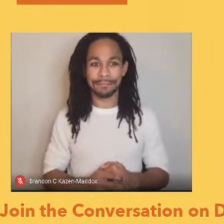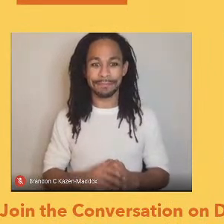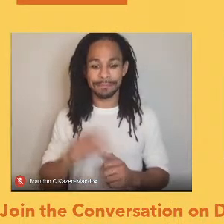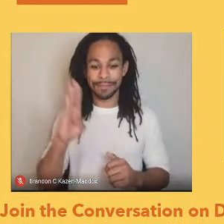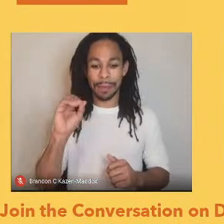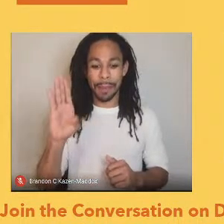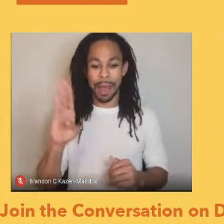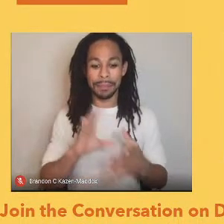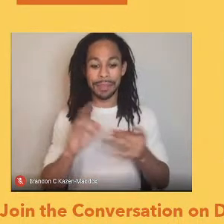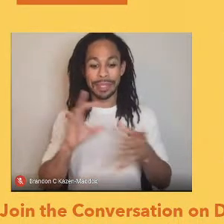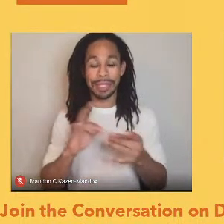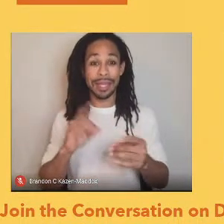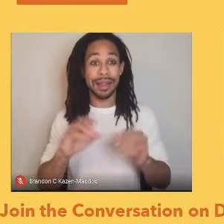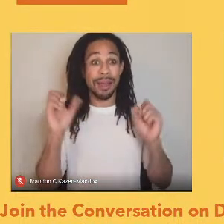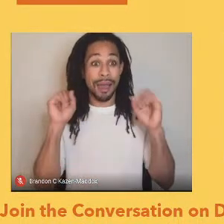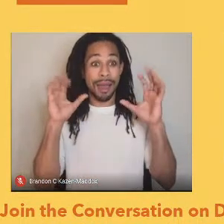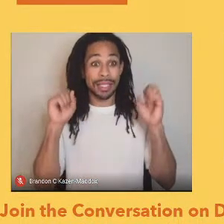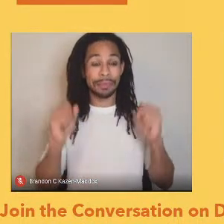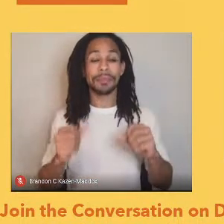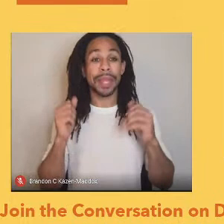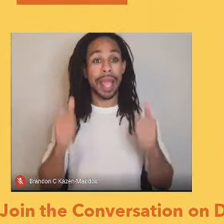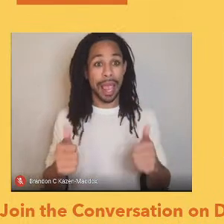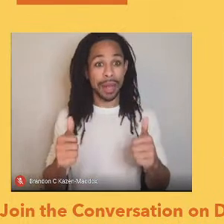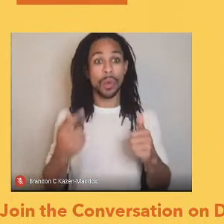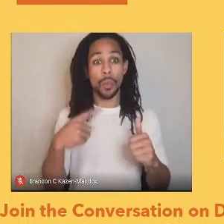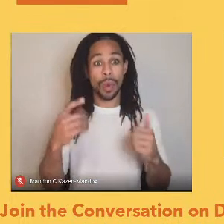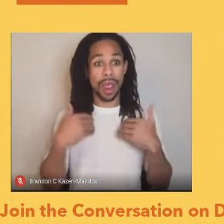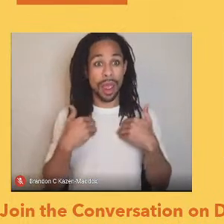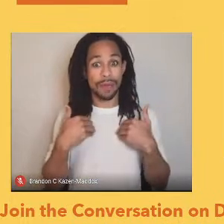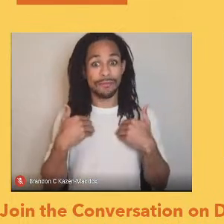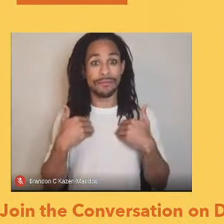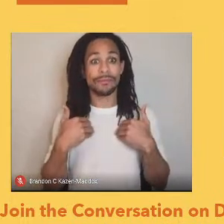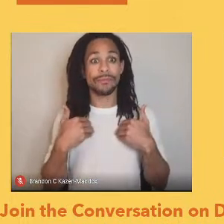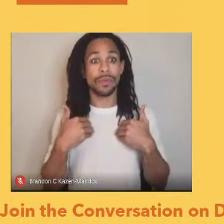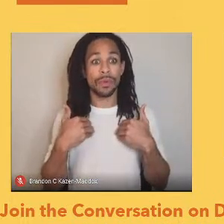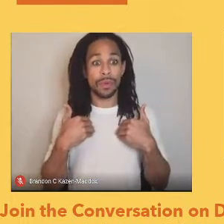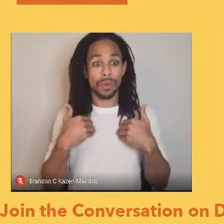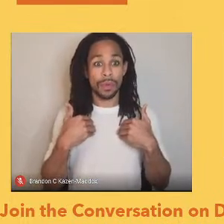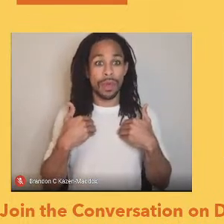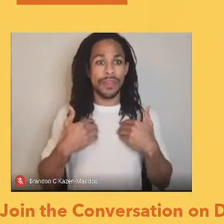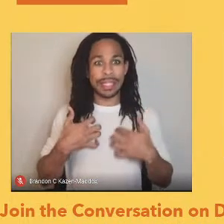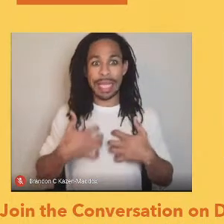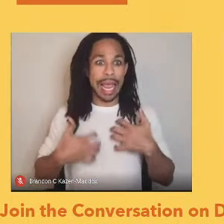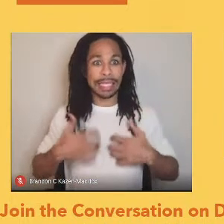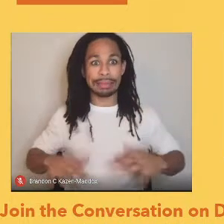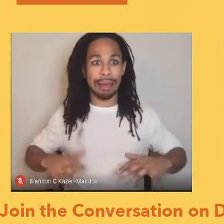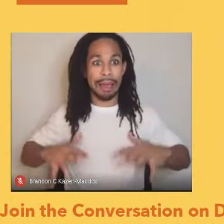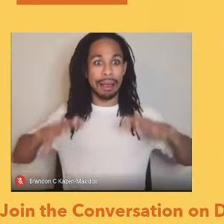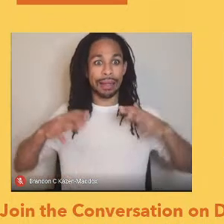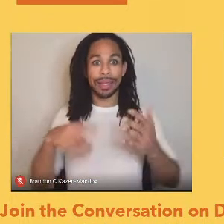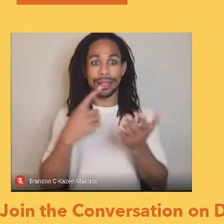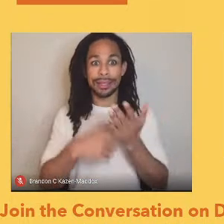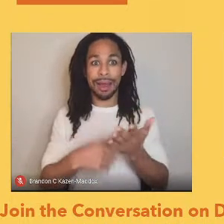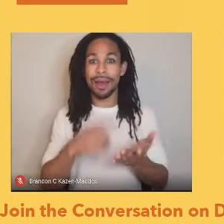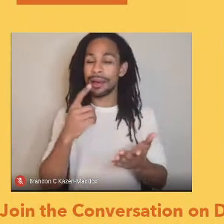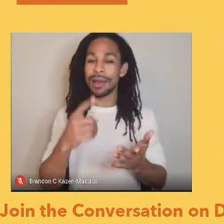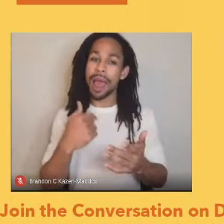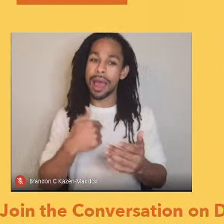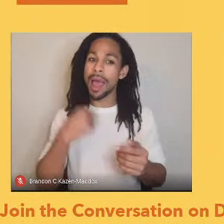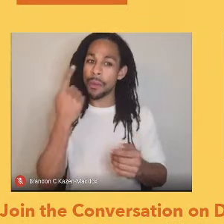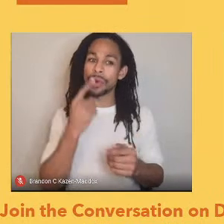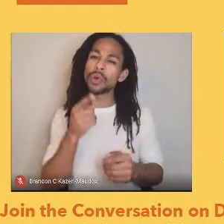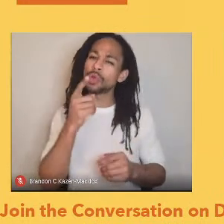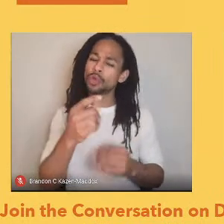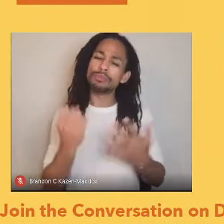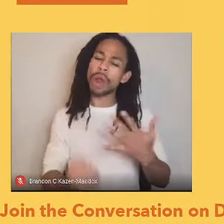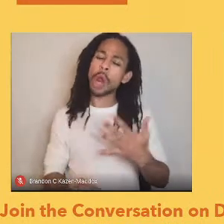Awesome. And we've also got all this anxiety talk has me wondering, do you ever find yourself prioritizing